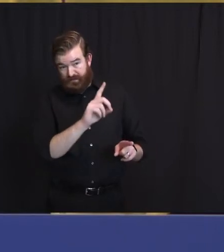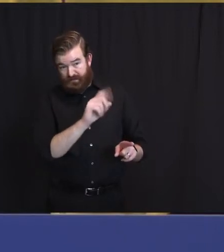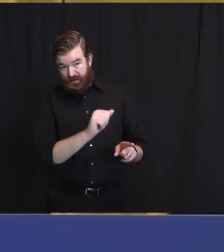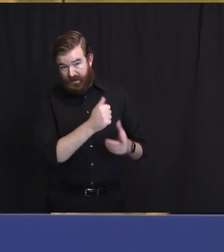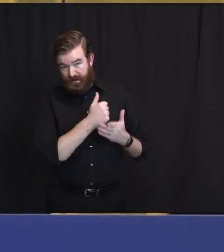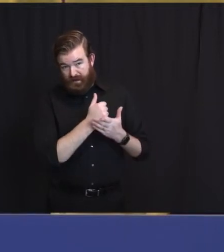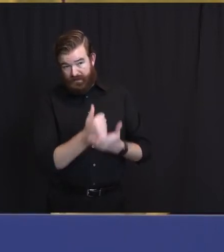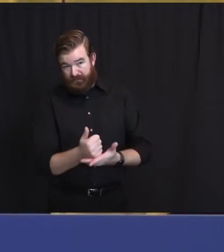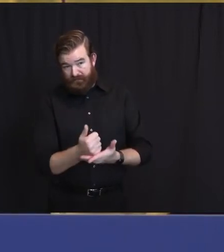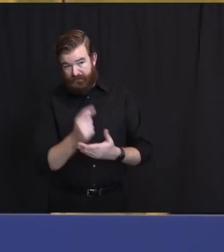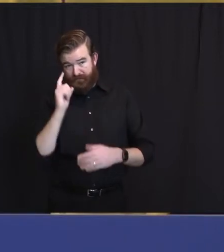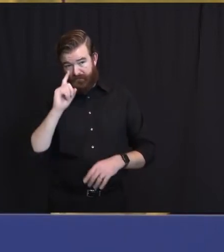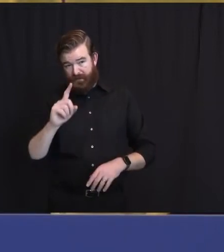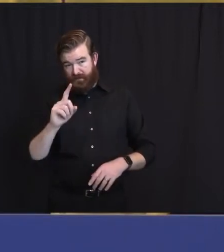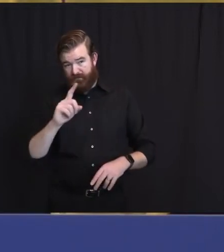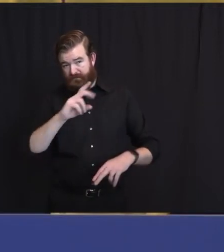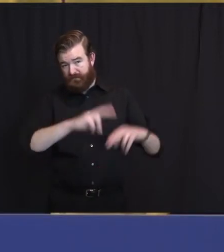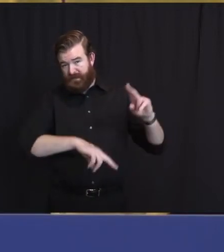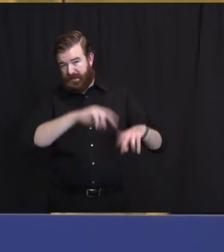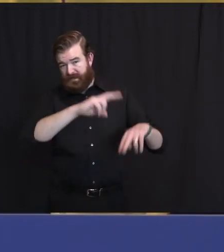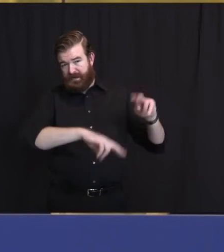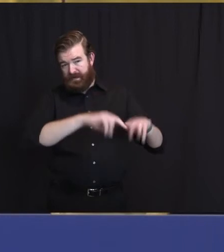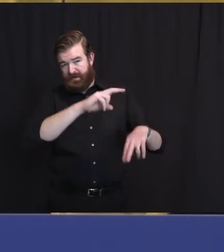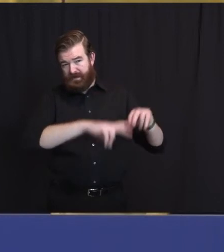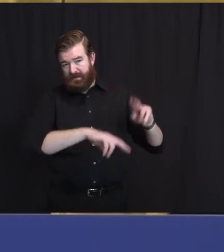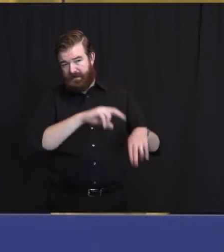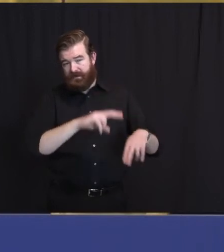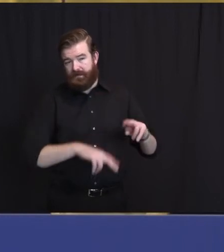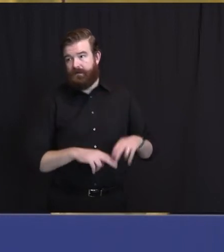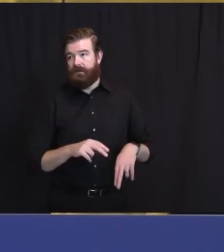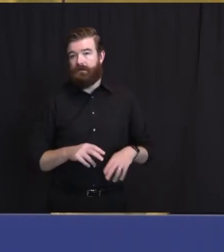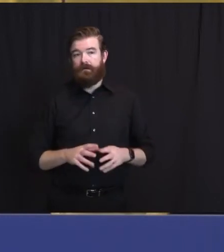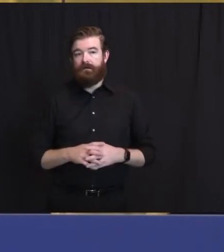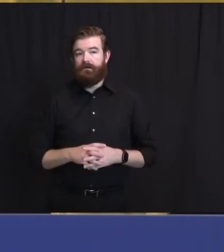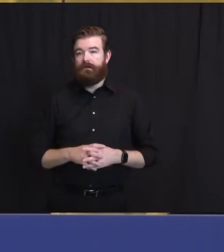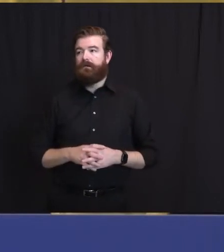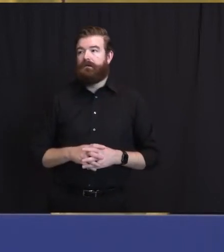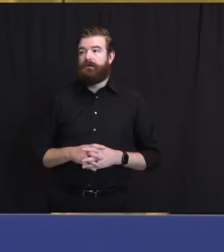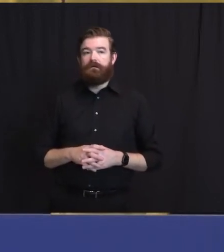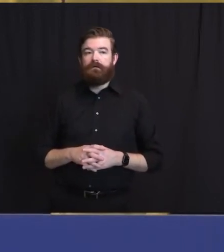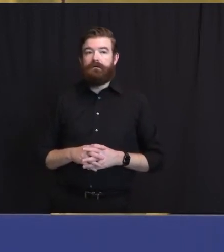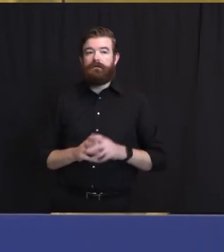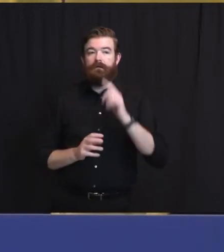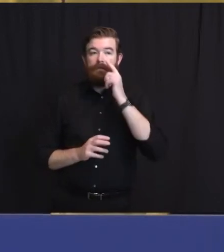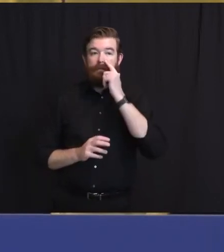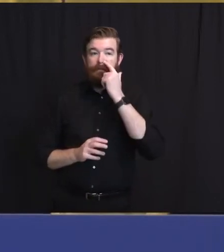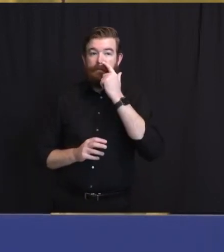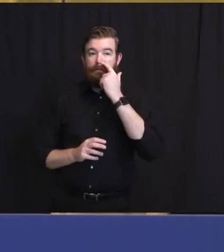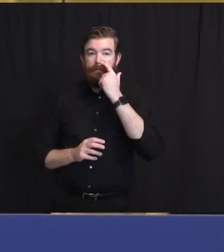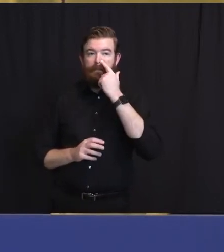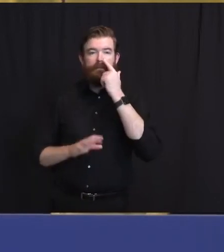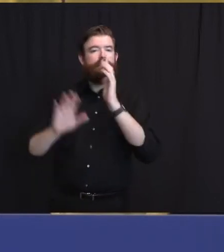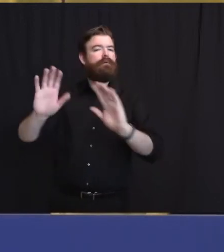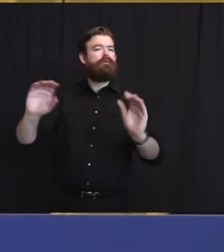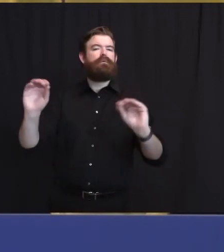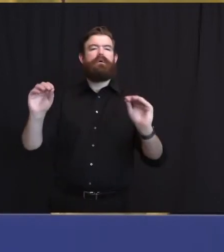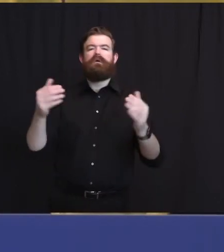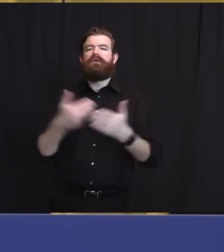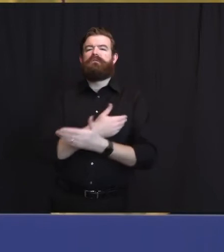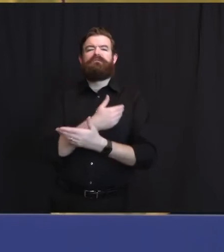these SDA districts? Yeah, I'll start. Charlie and Angelica can weigh in if she wants to. I've got nothing new to report on this. Other than